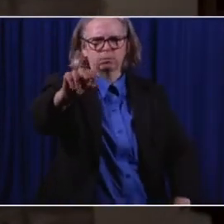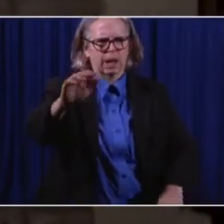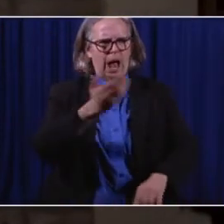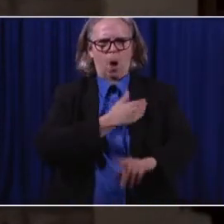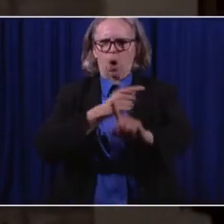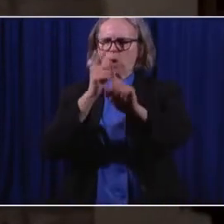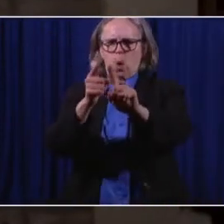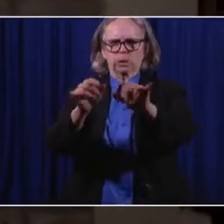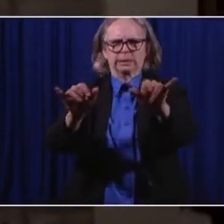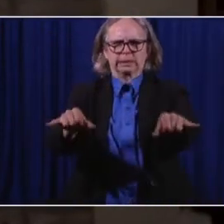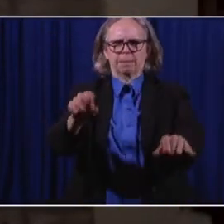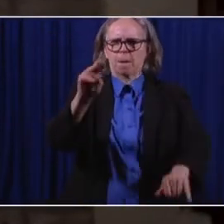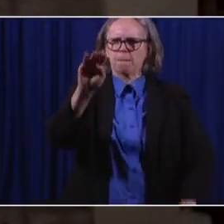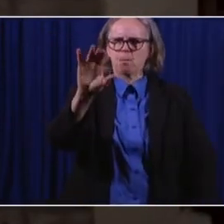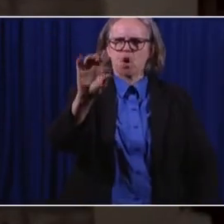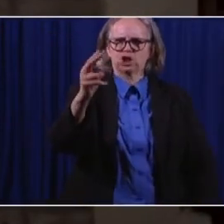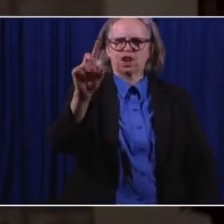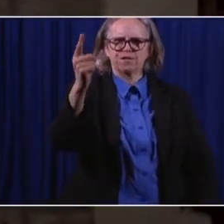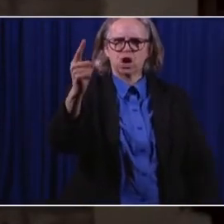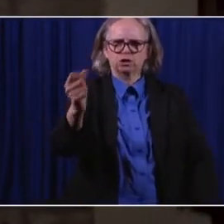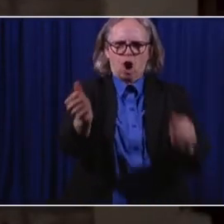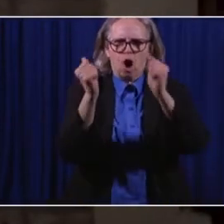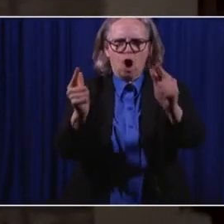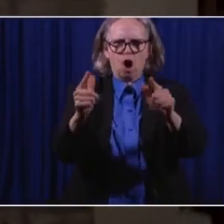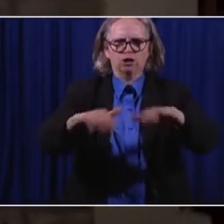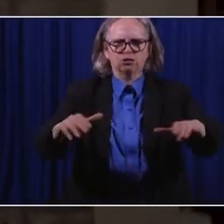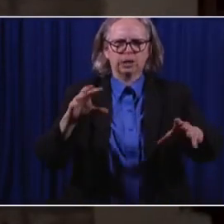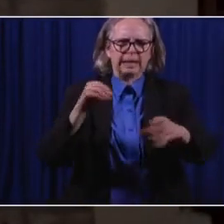change. Appreciate it very, very much.